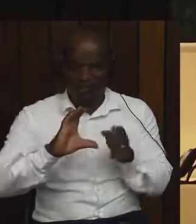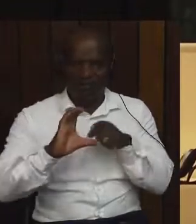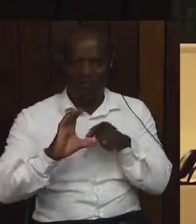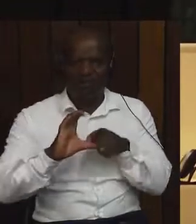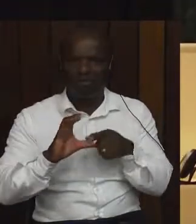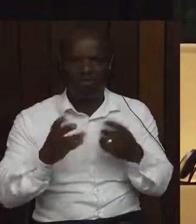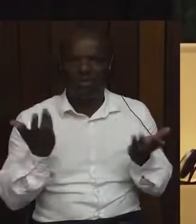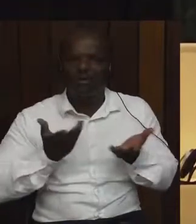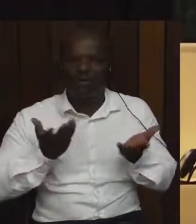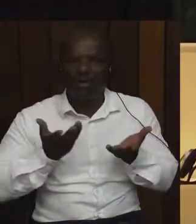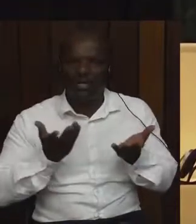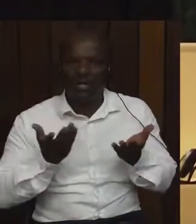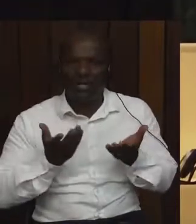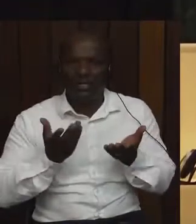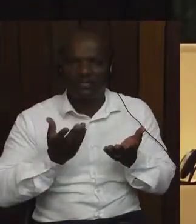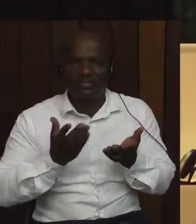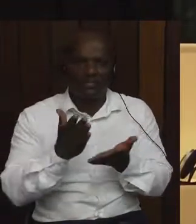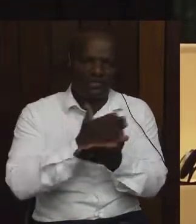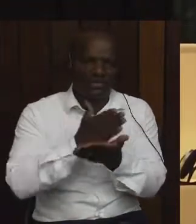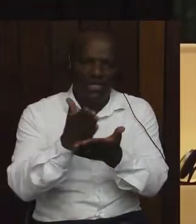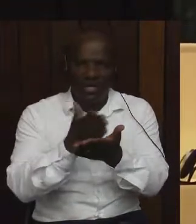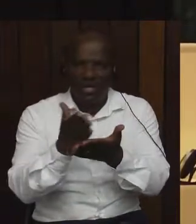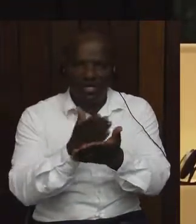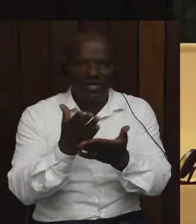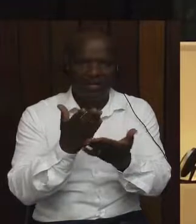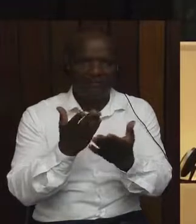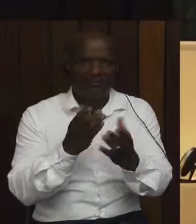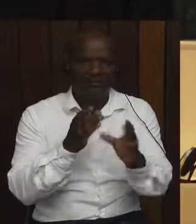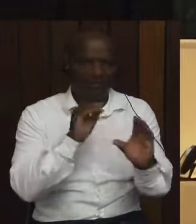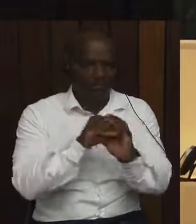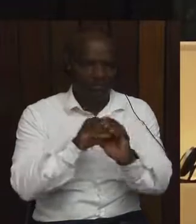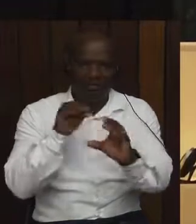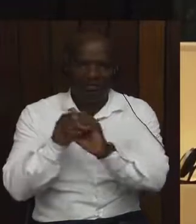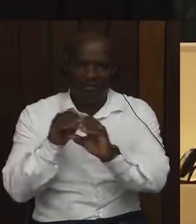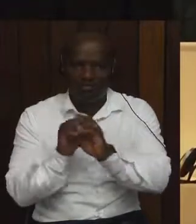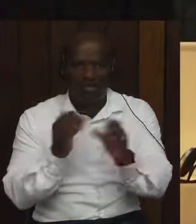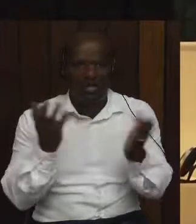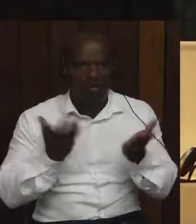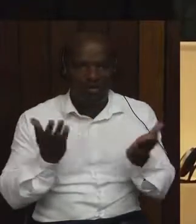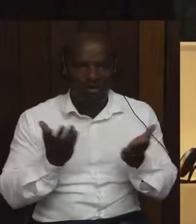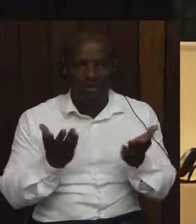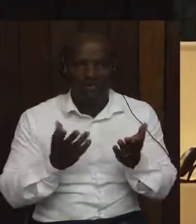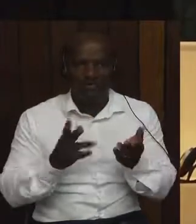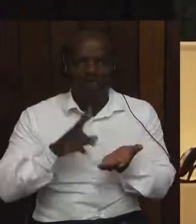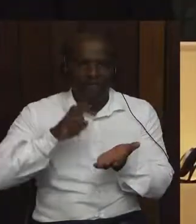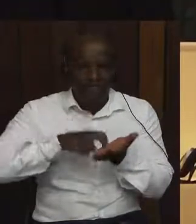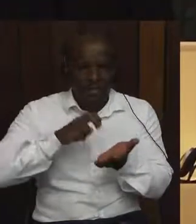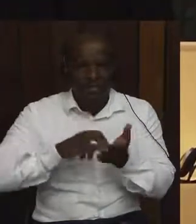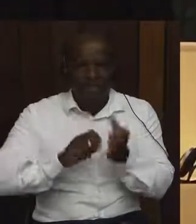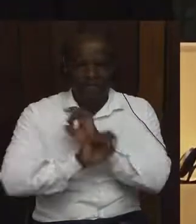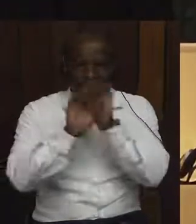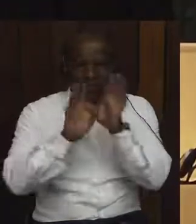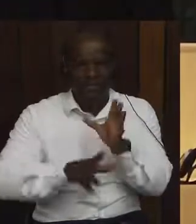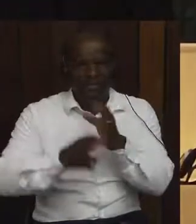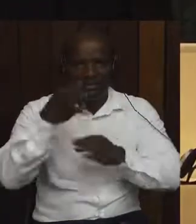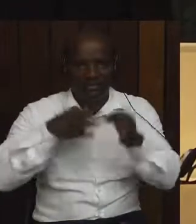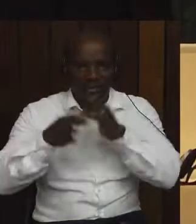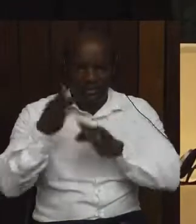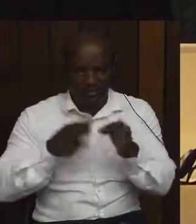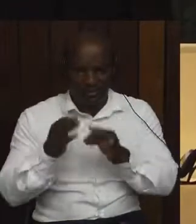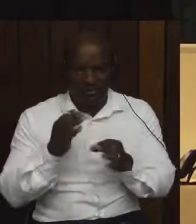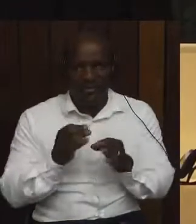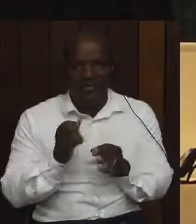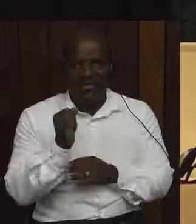program shared with other programs. So that's what we should be also getting today when they